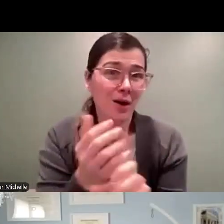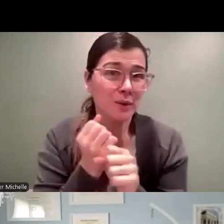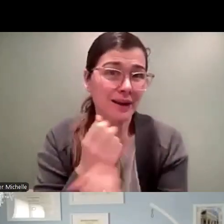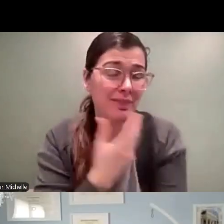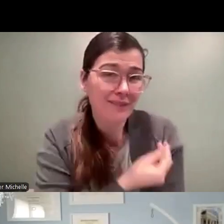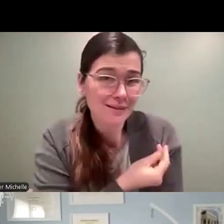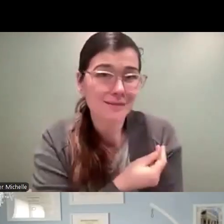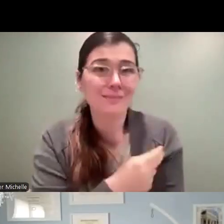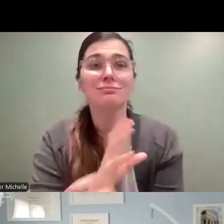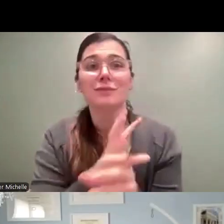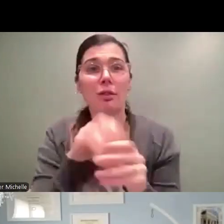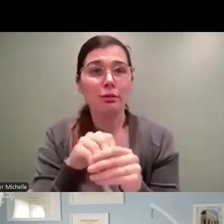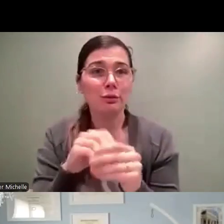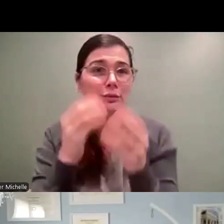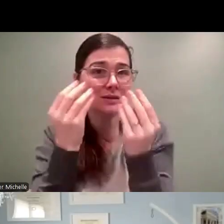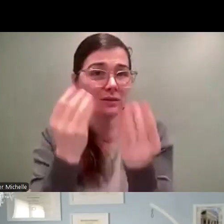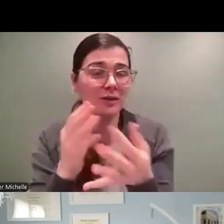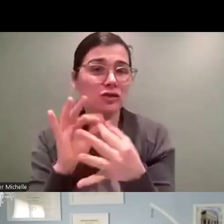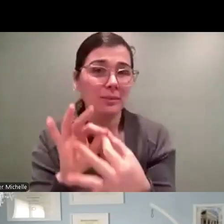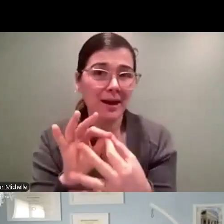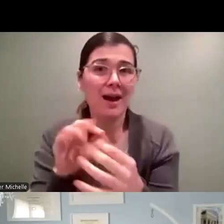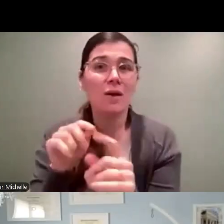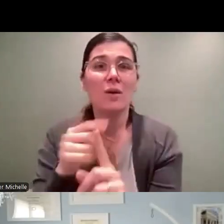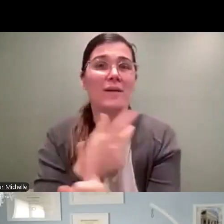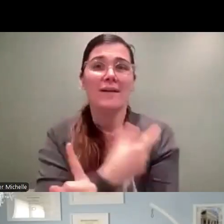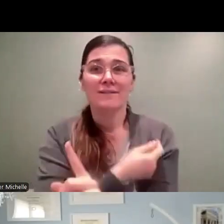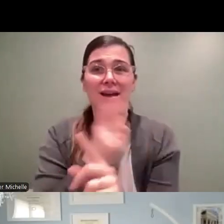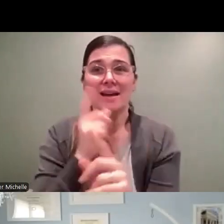includes information about the Vaccines for